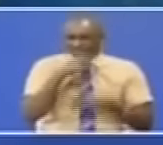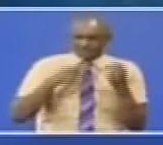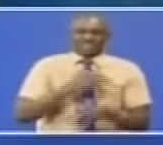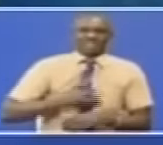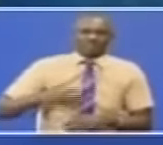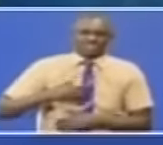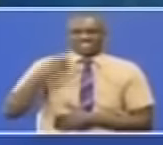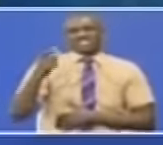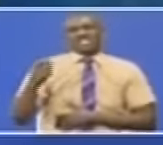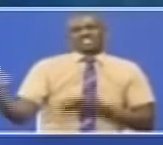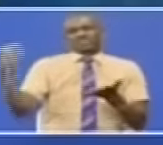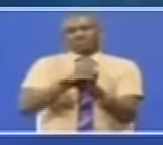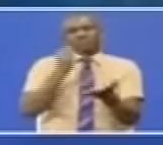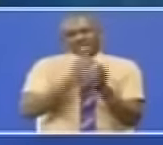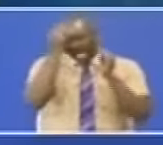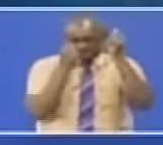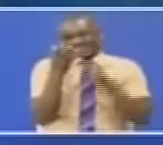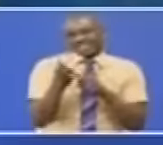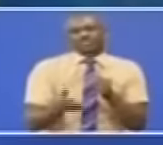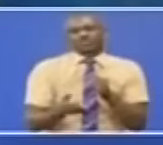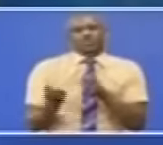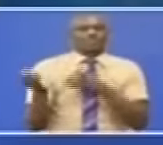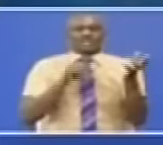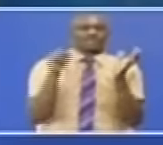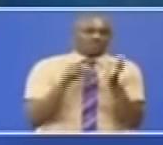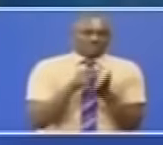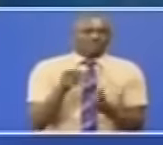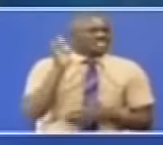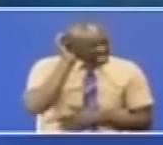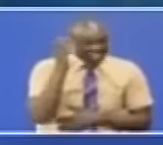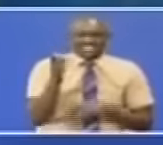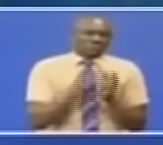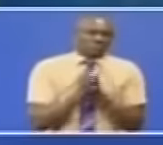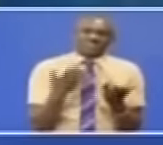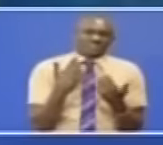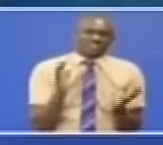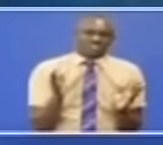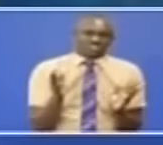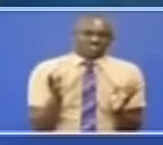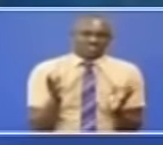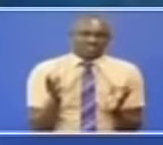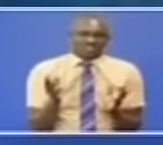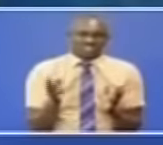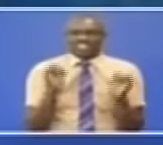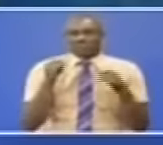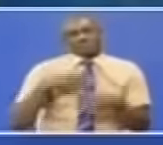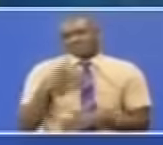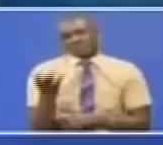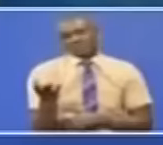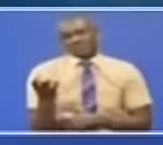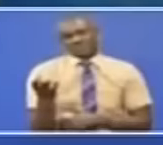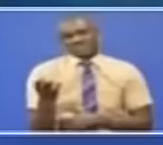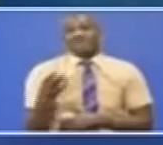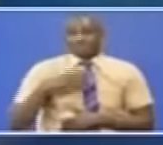refugees being recruited by what? We have heard those stories and we have told these people, cut